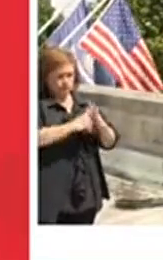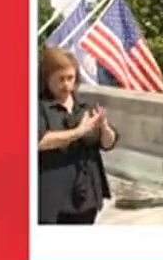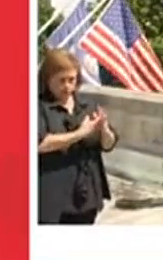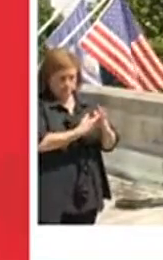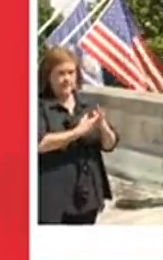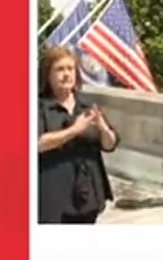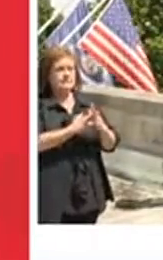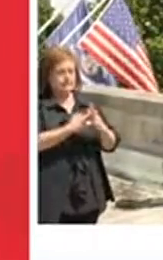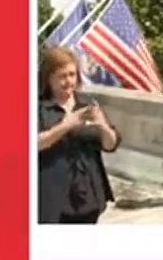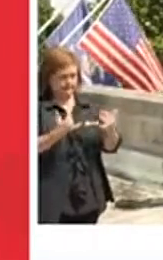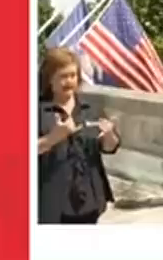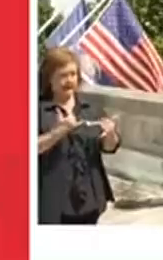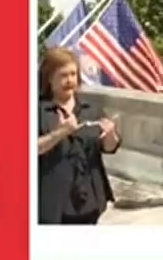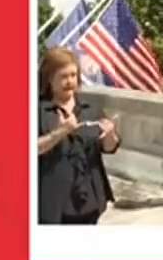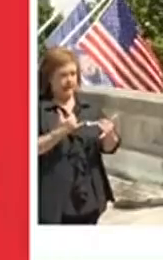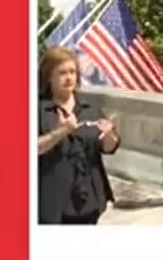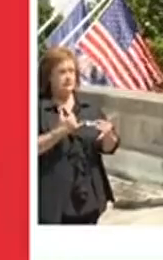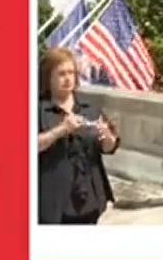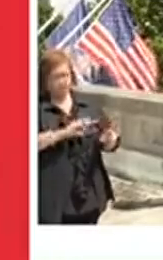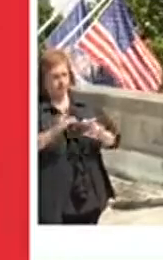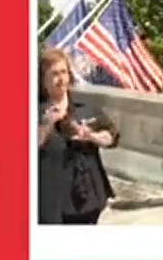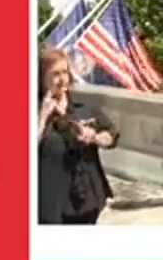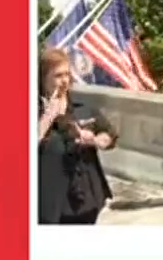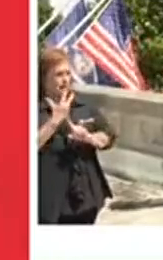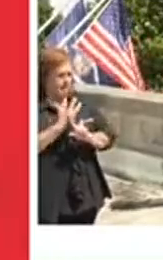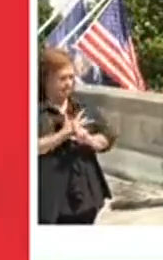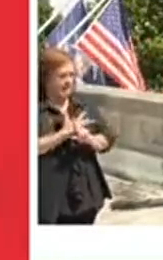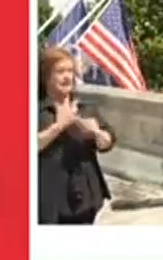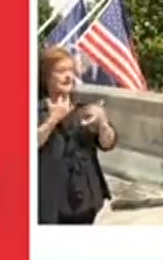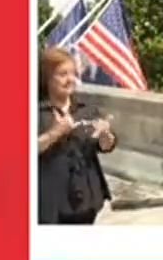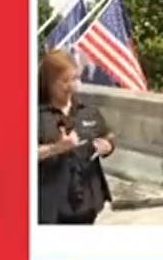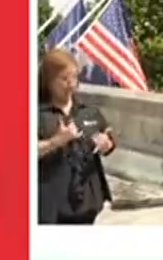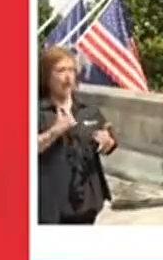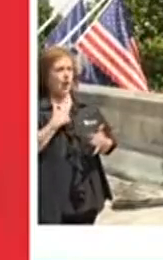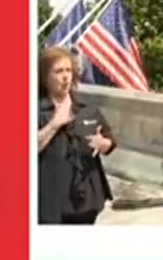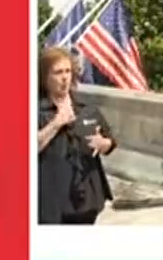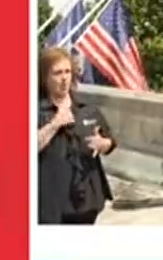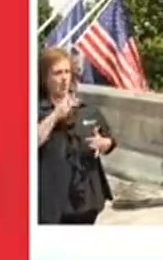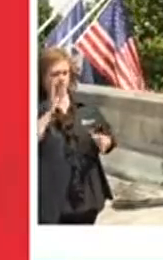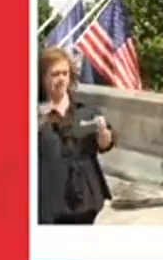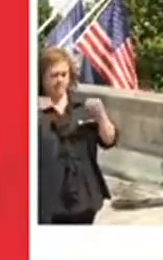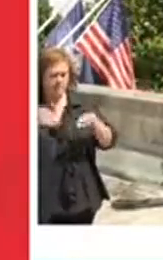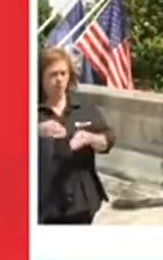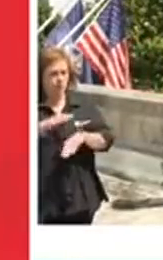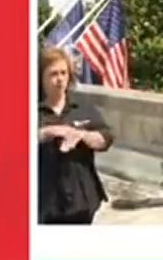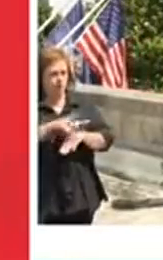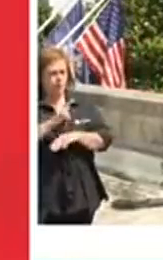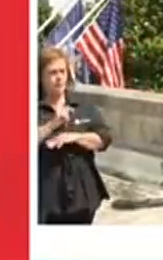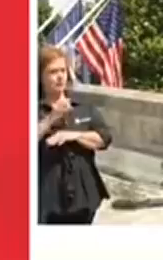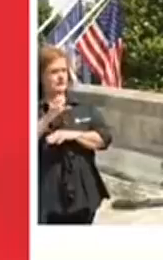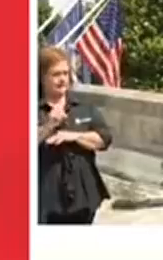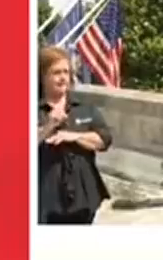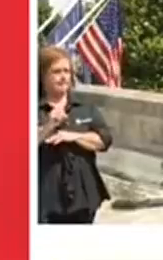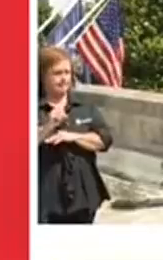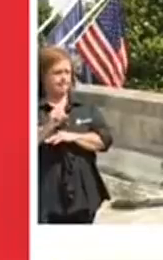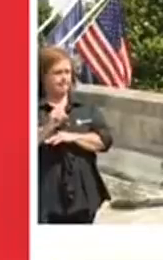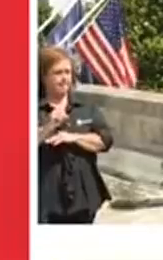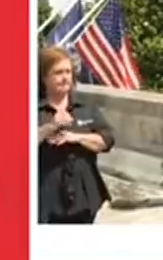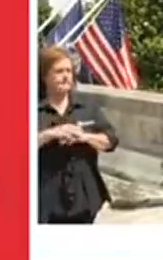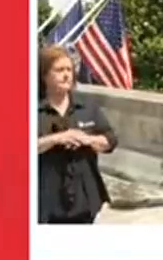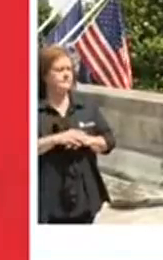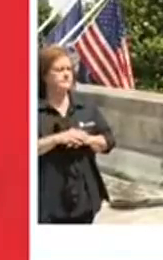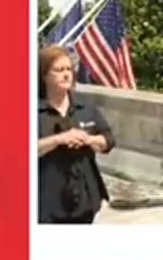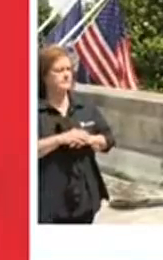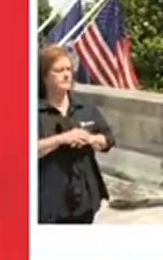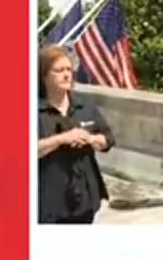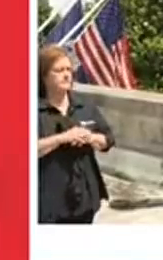Emergency Operations Center for about 3 months now, but we will be transitioning to a tropical storm activation tomorrow.